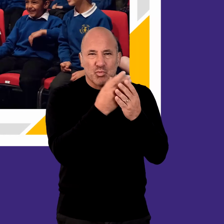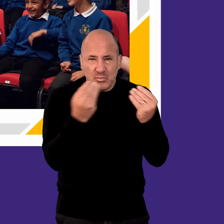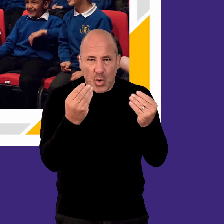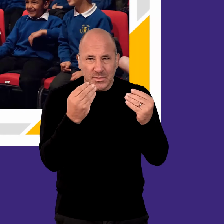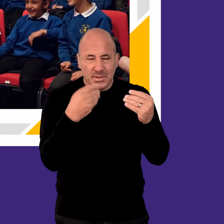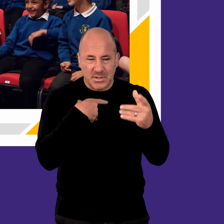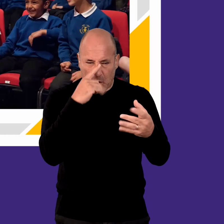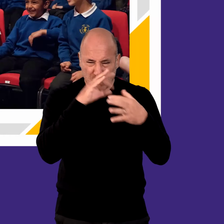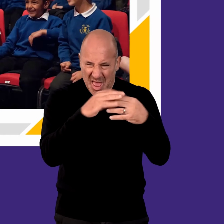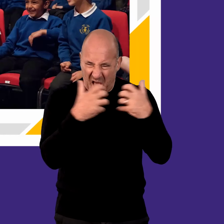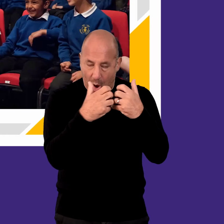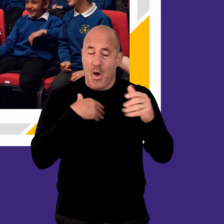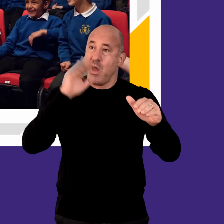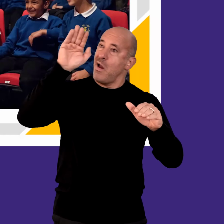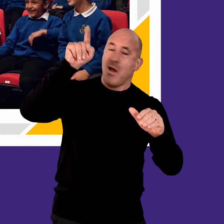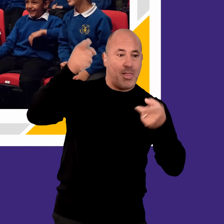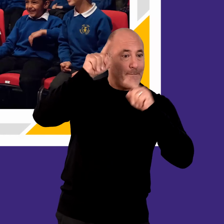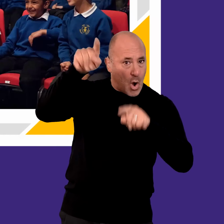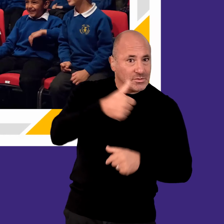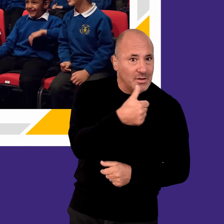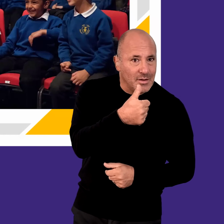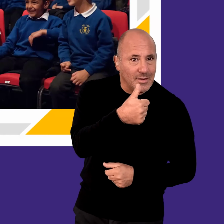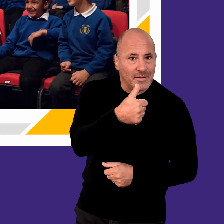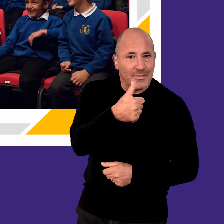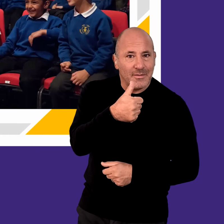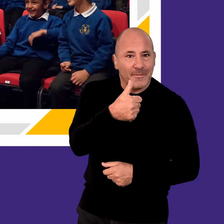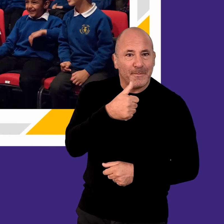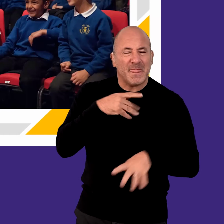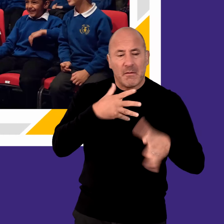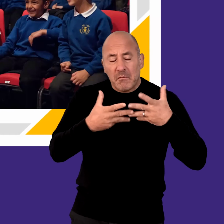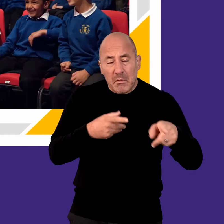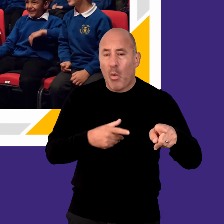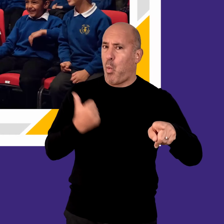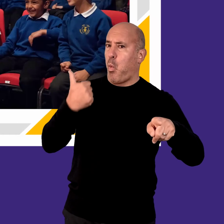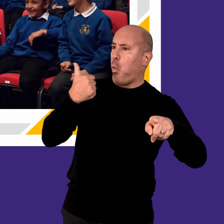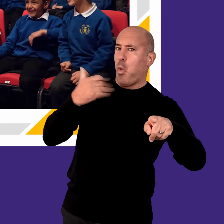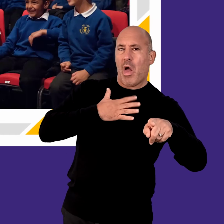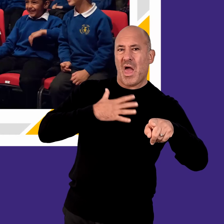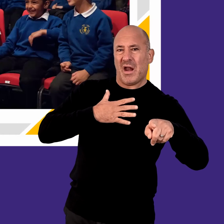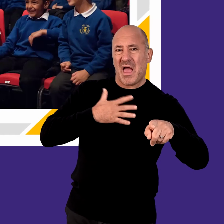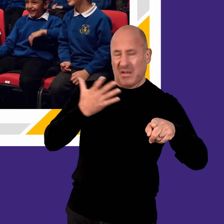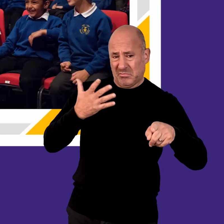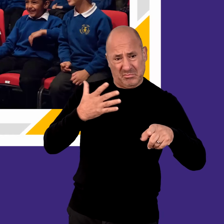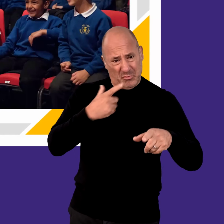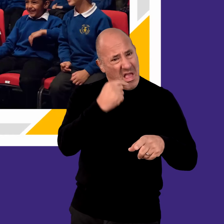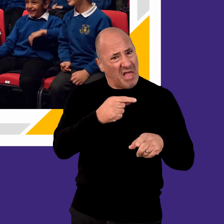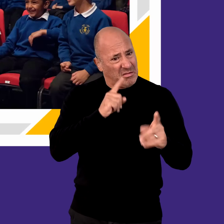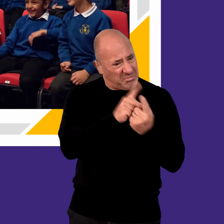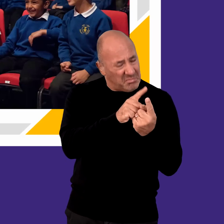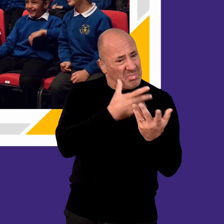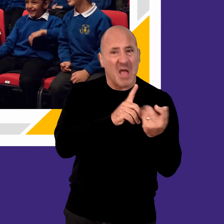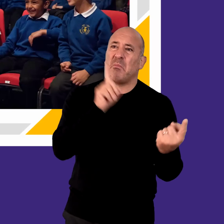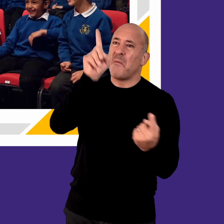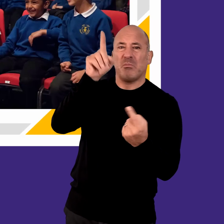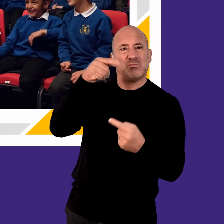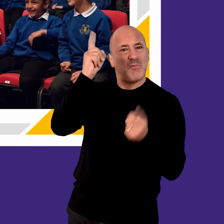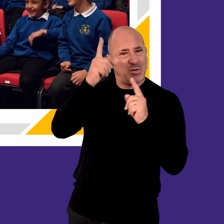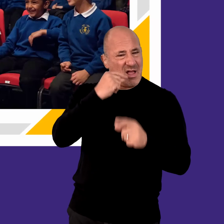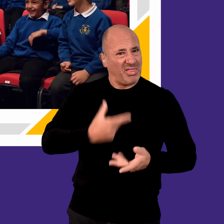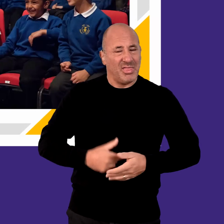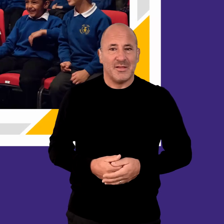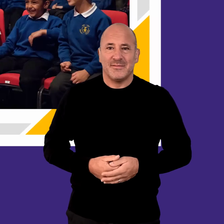more time and capacity and resources to do the things that we want to do together. So I think as long as you get the approach right, definitely don't think it should